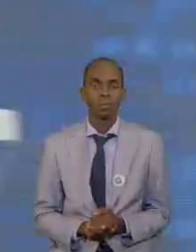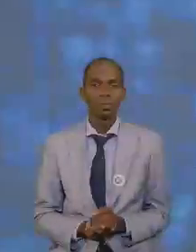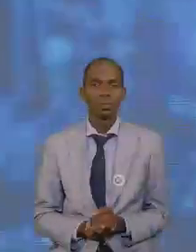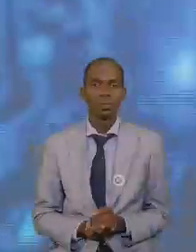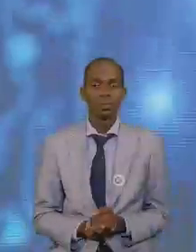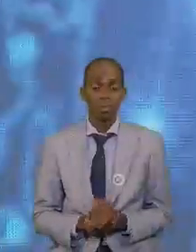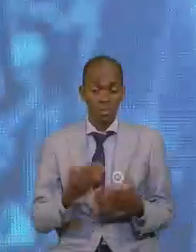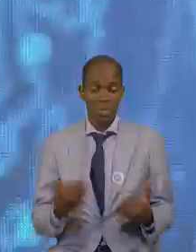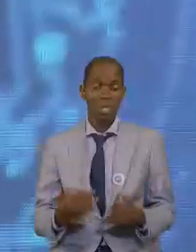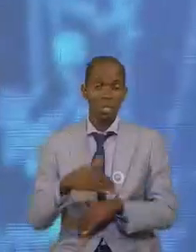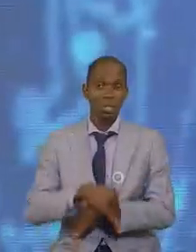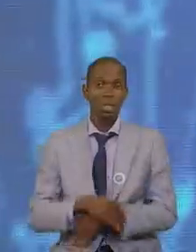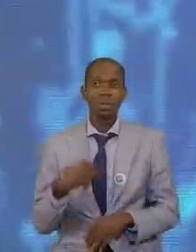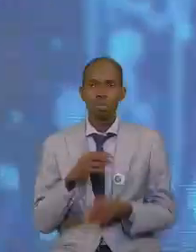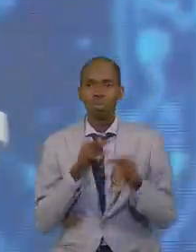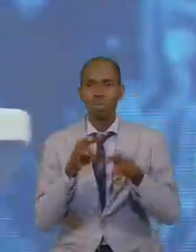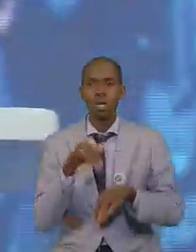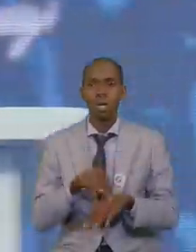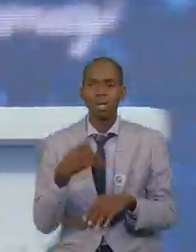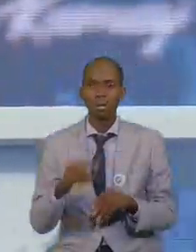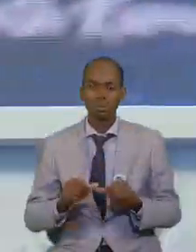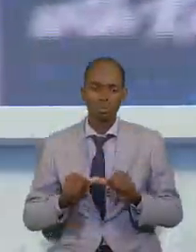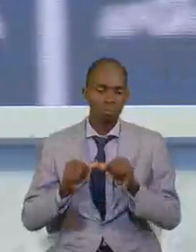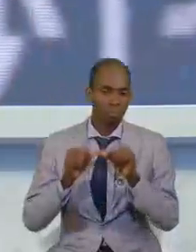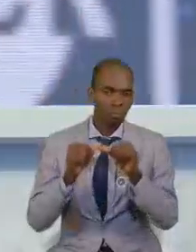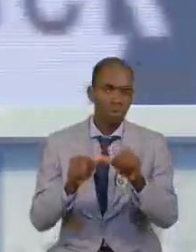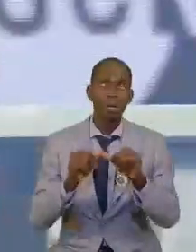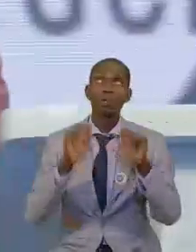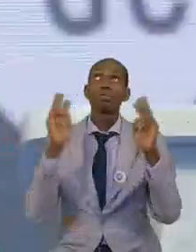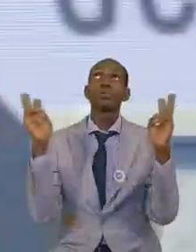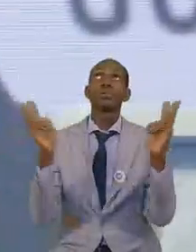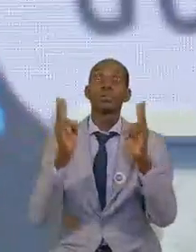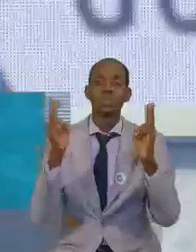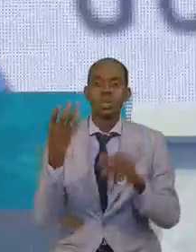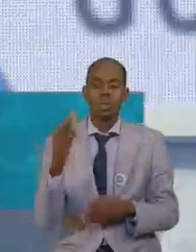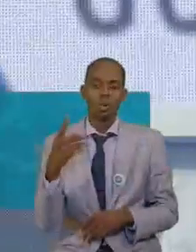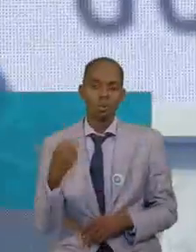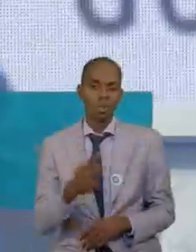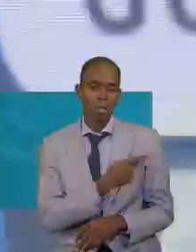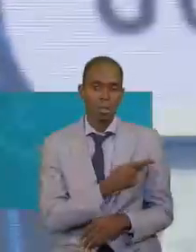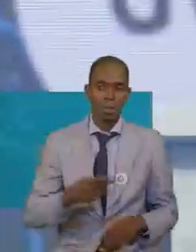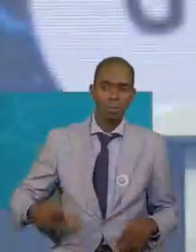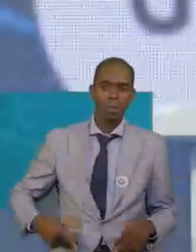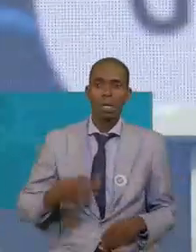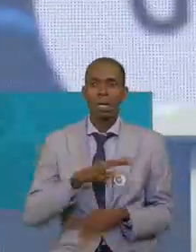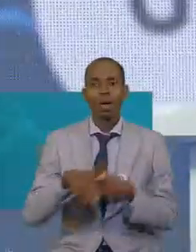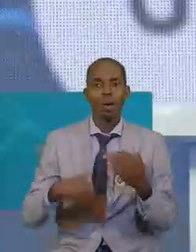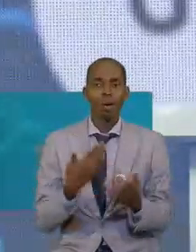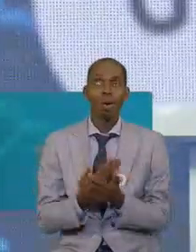Tonight we are looking at the perpetual triumph of the Prince and all his people.